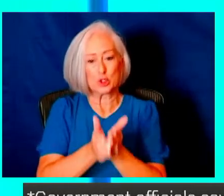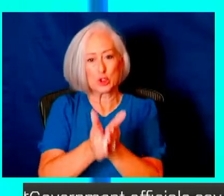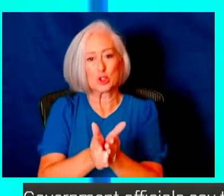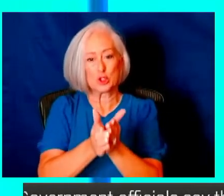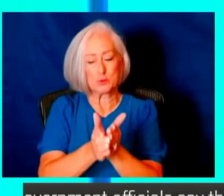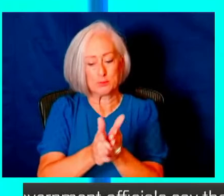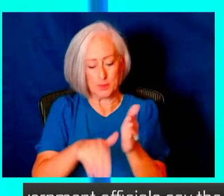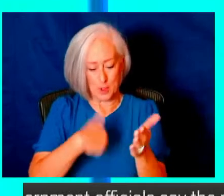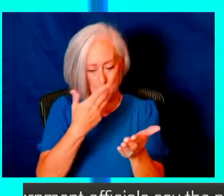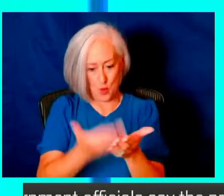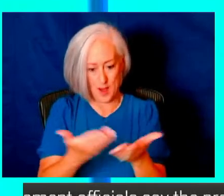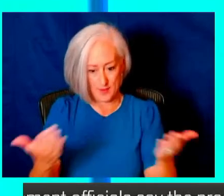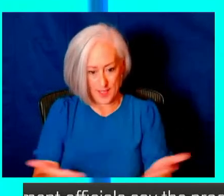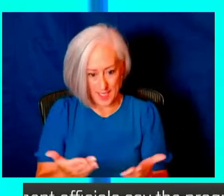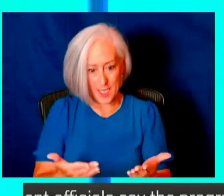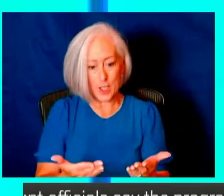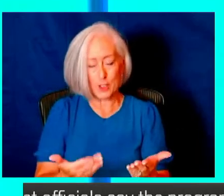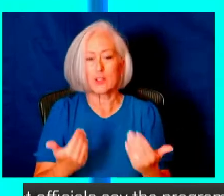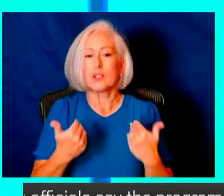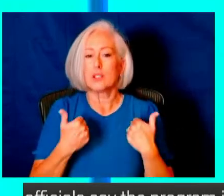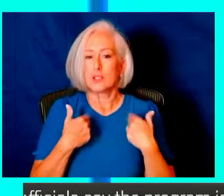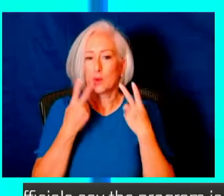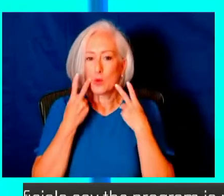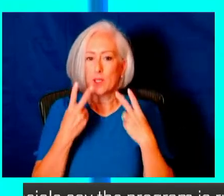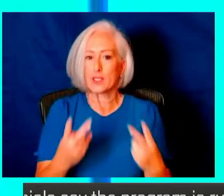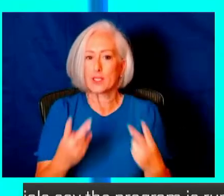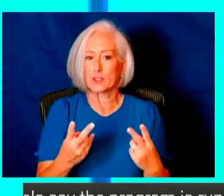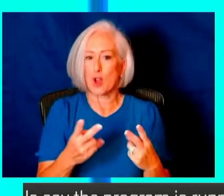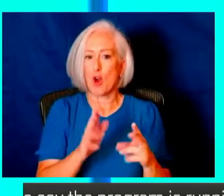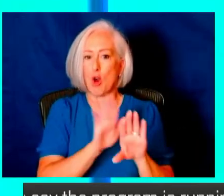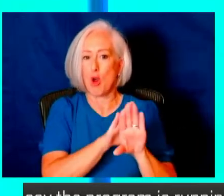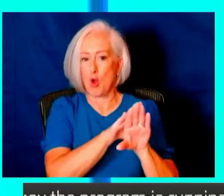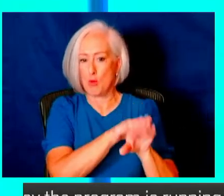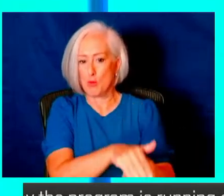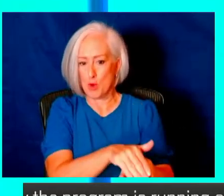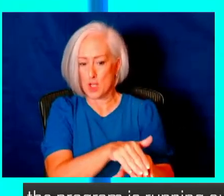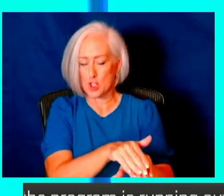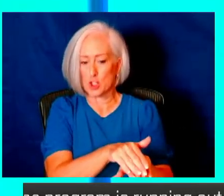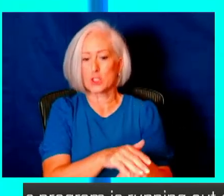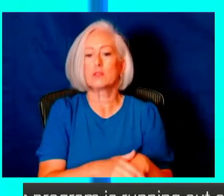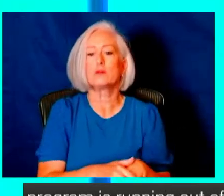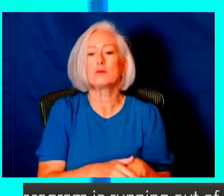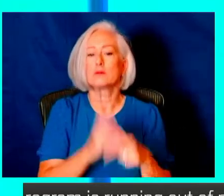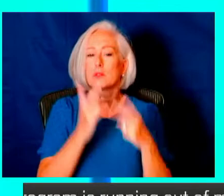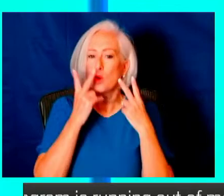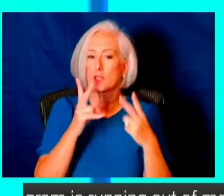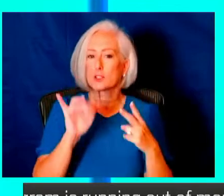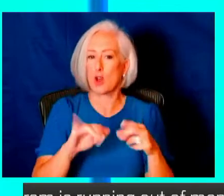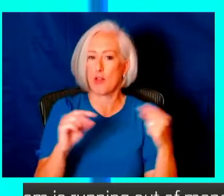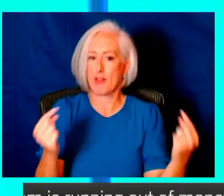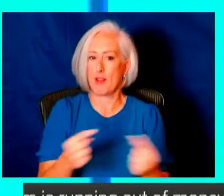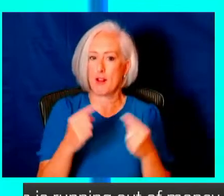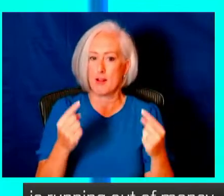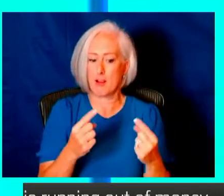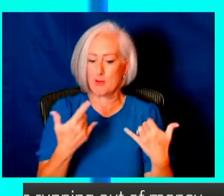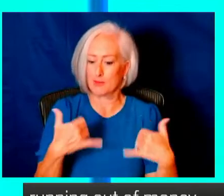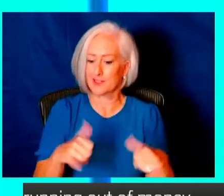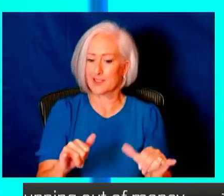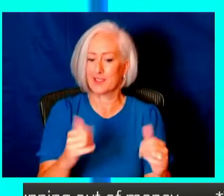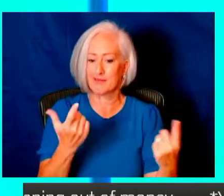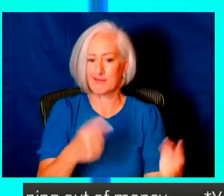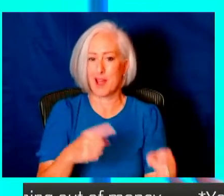of racism in the United States. And we see those harms being played out today